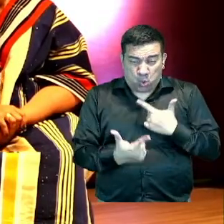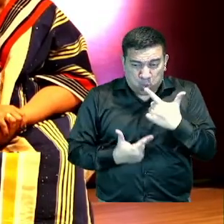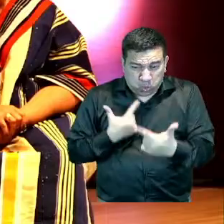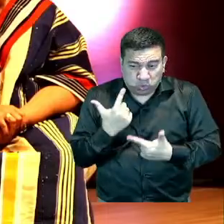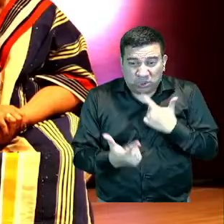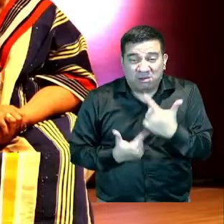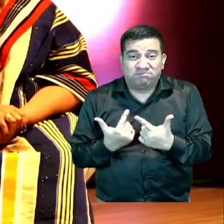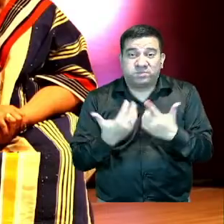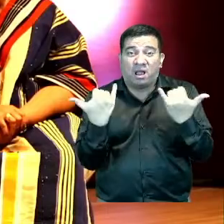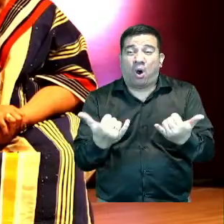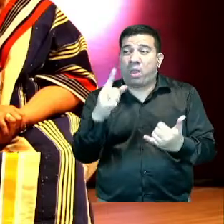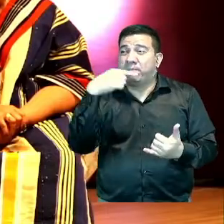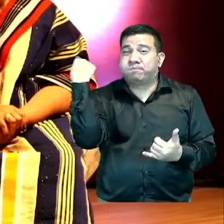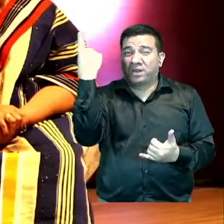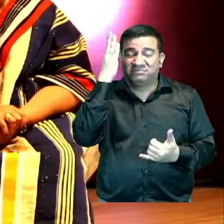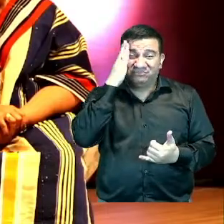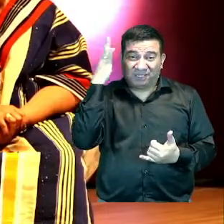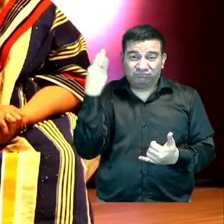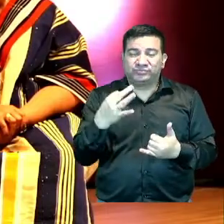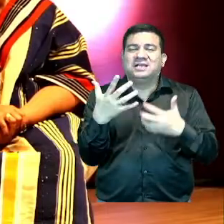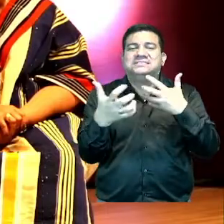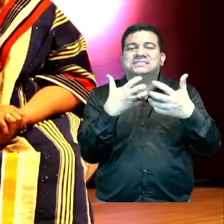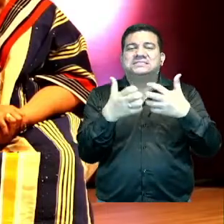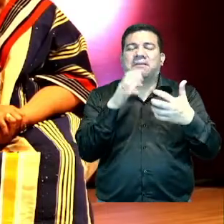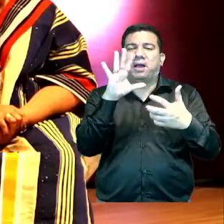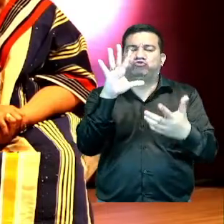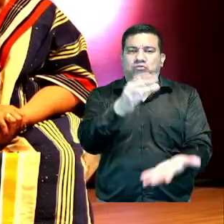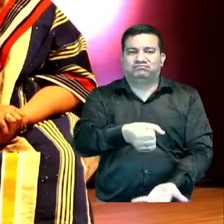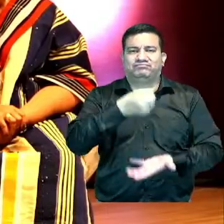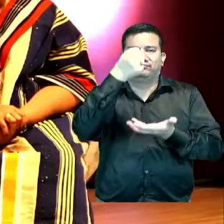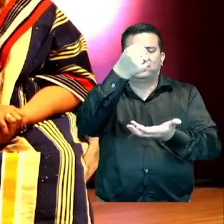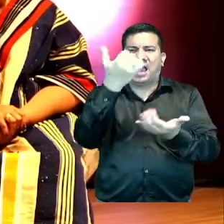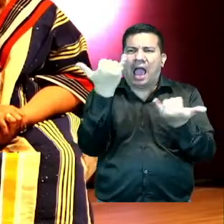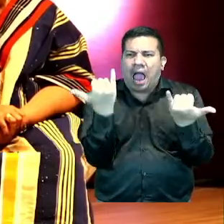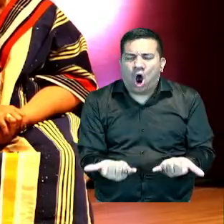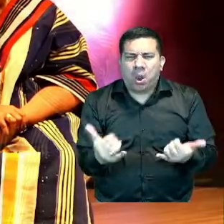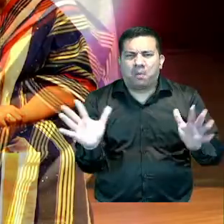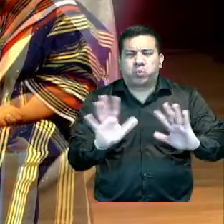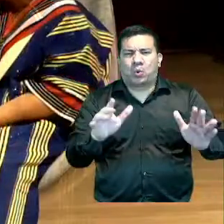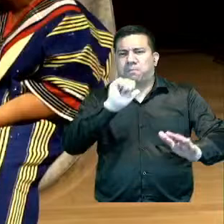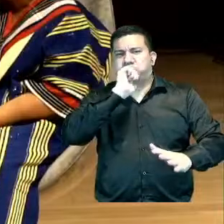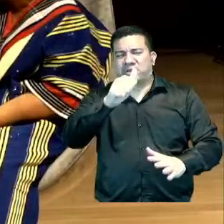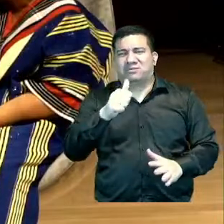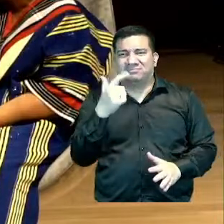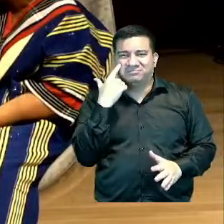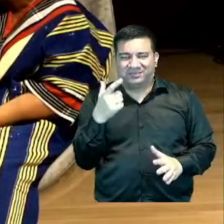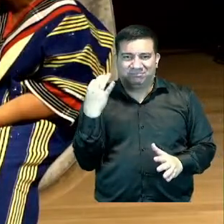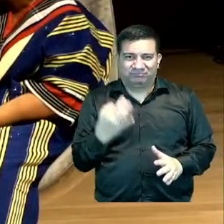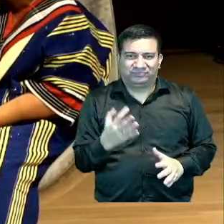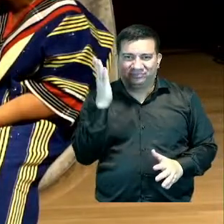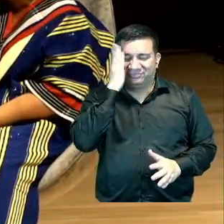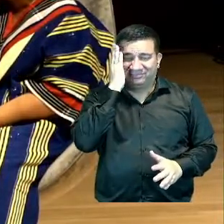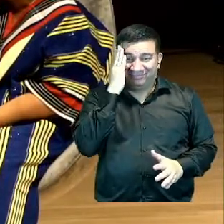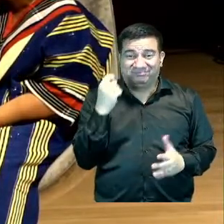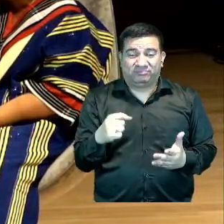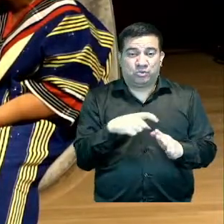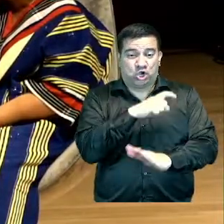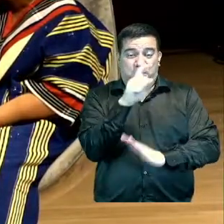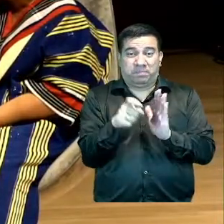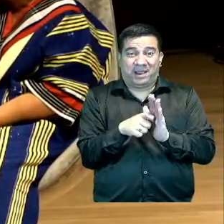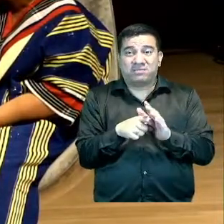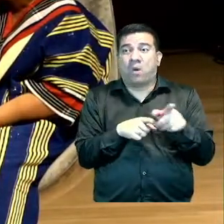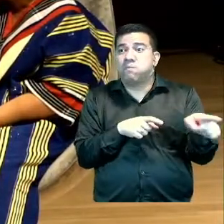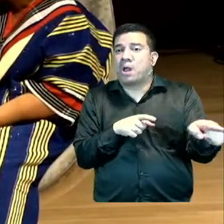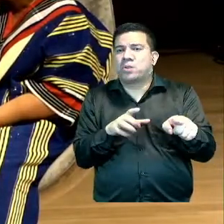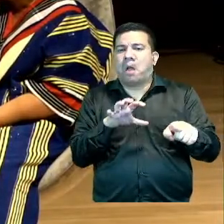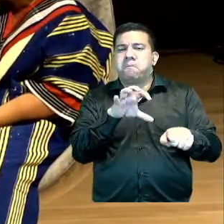Regardless of what it takes in this struggle against the capitalist system that is destroying our larger house,